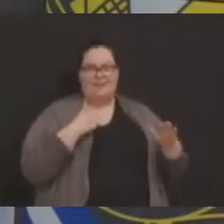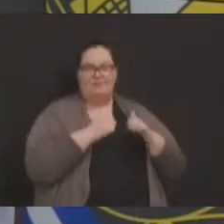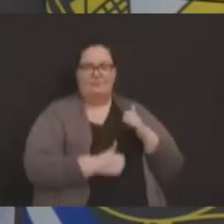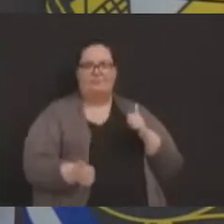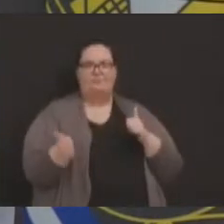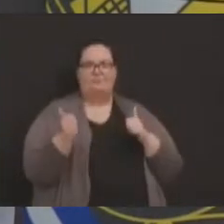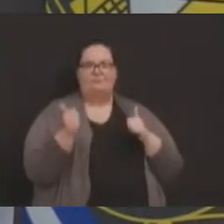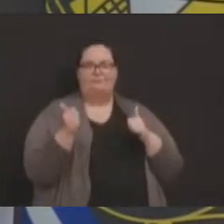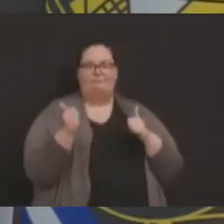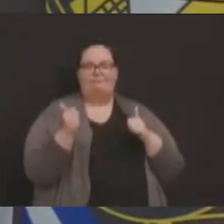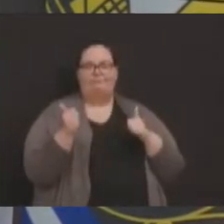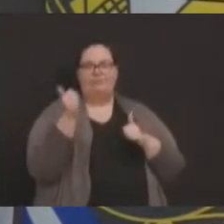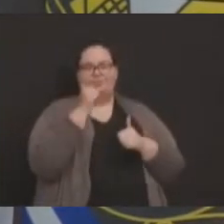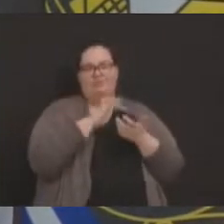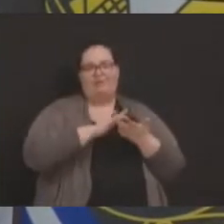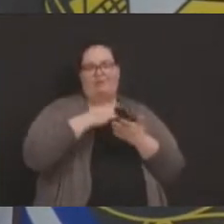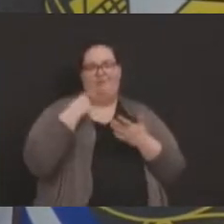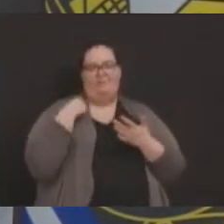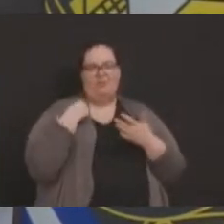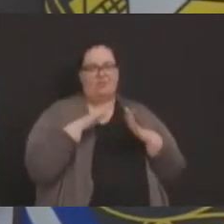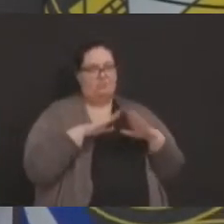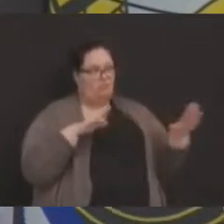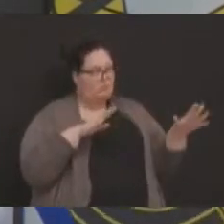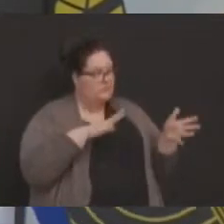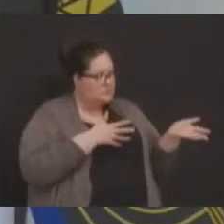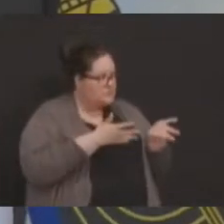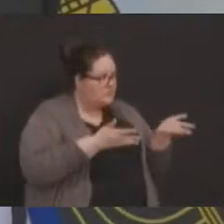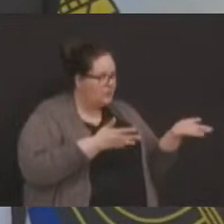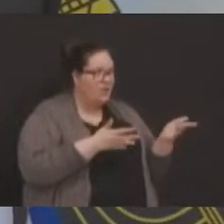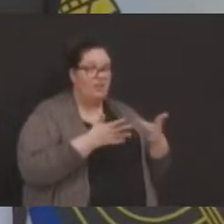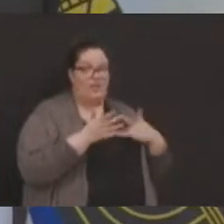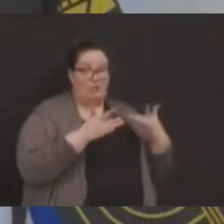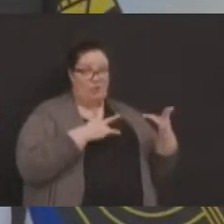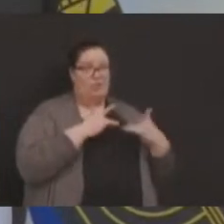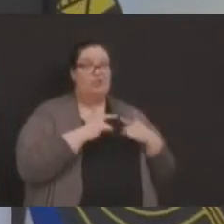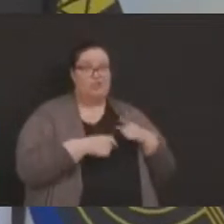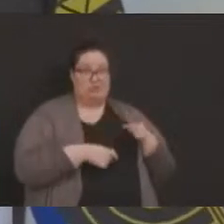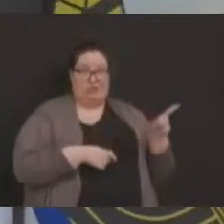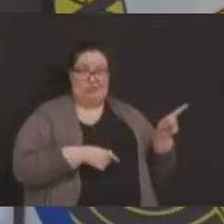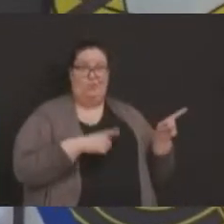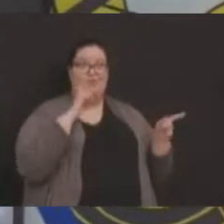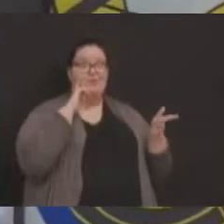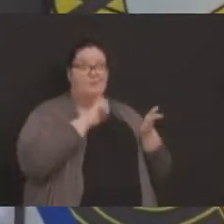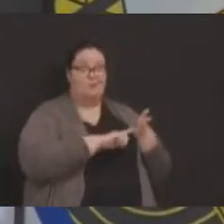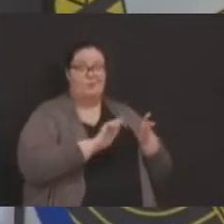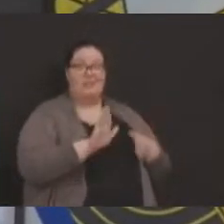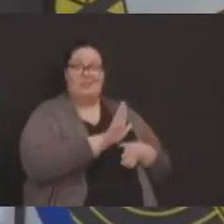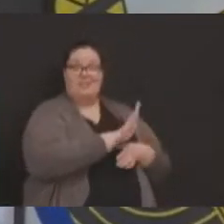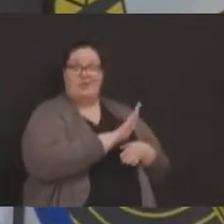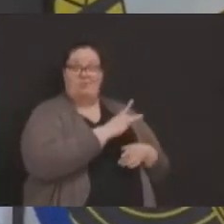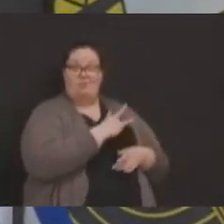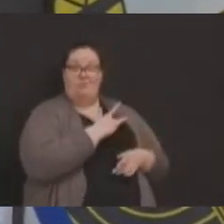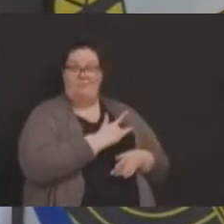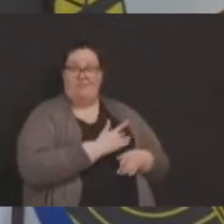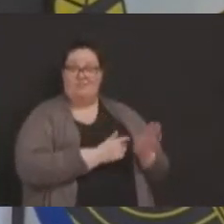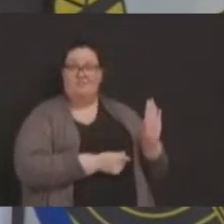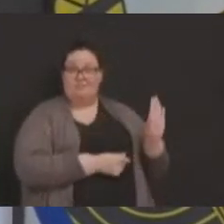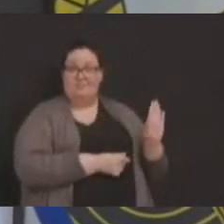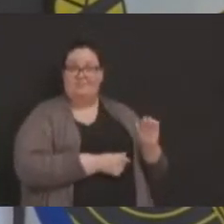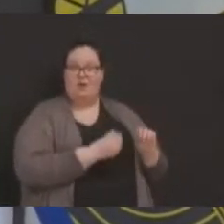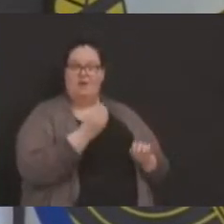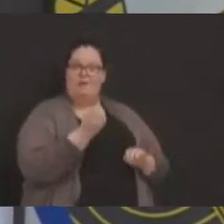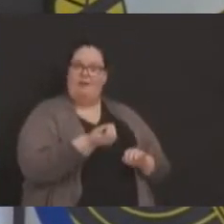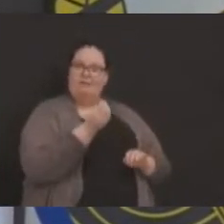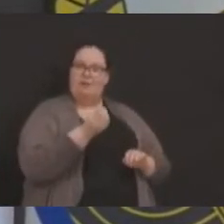as Ontario and British Columbia, around the variants and what risks they're now faced